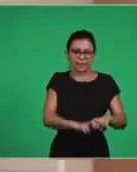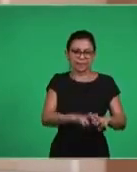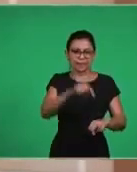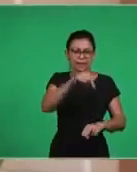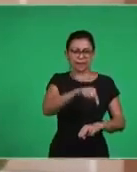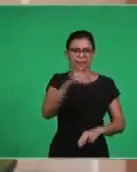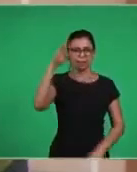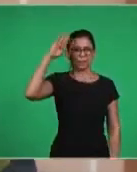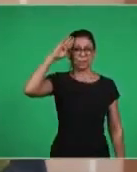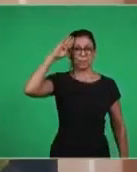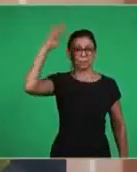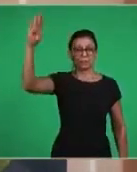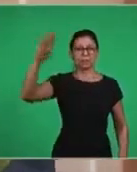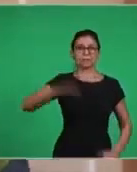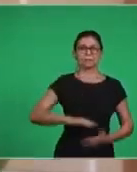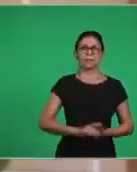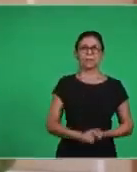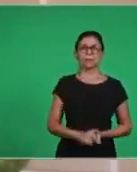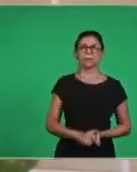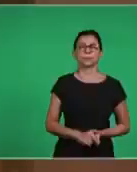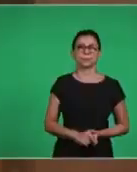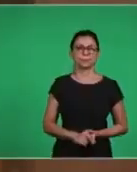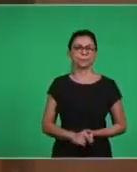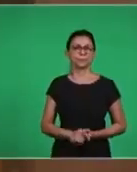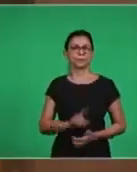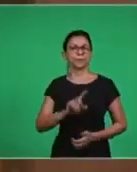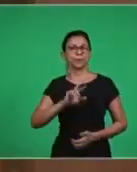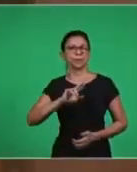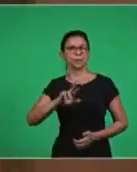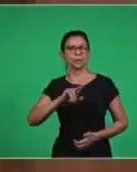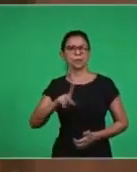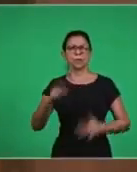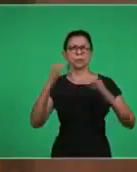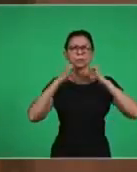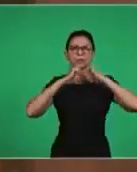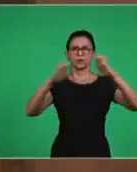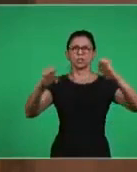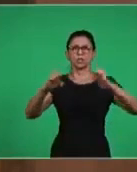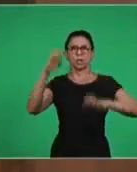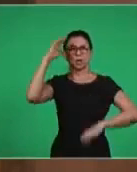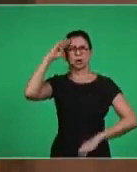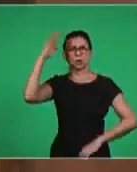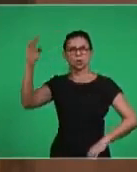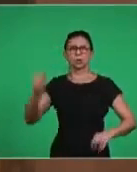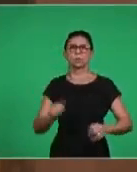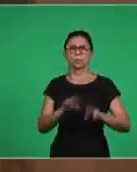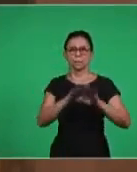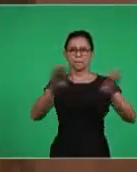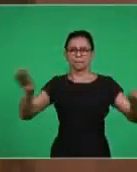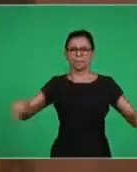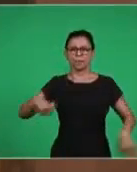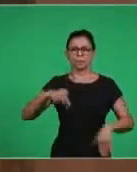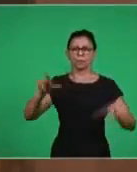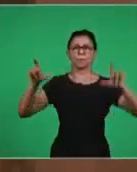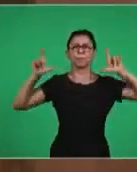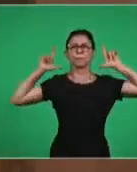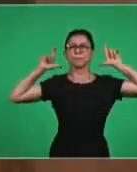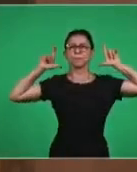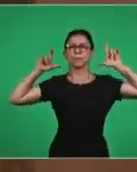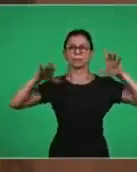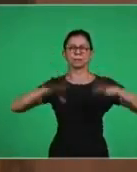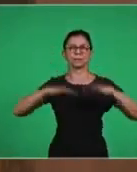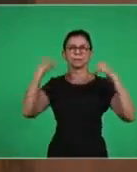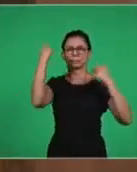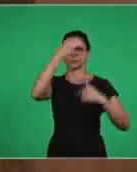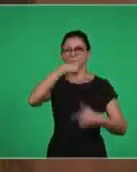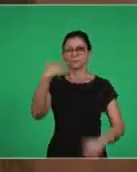It's not the person that is the highlight in the gospel. It's not that person that is a highlight in the pulpit.